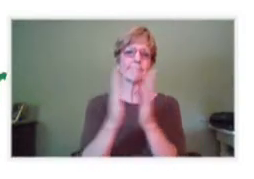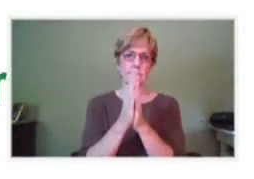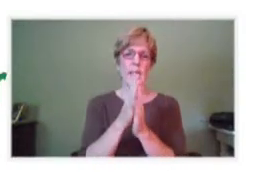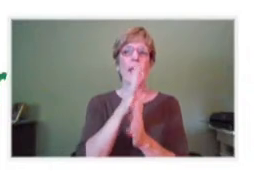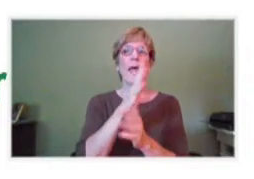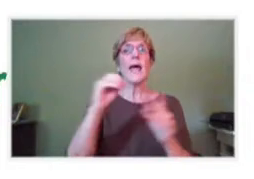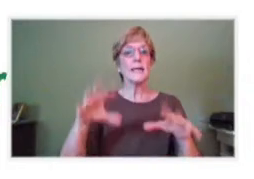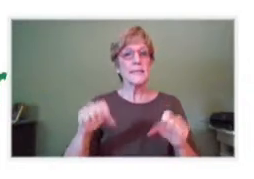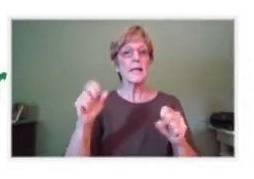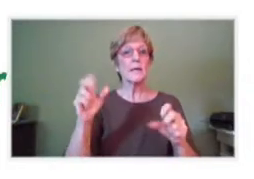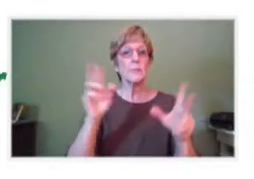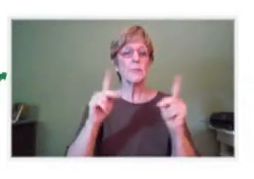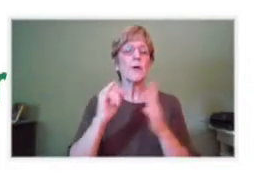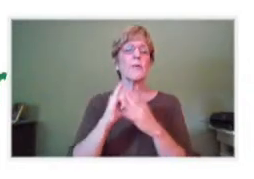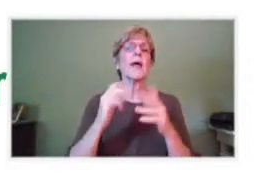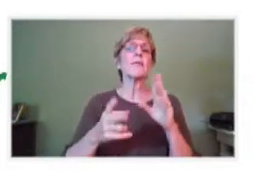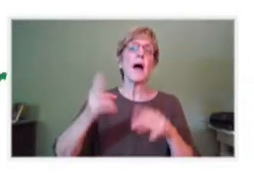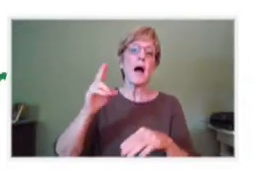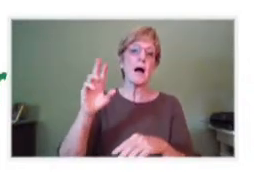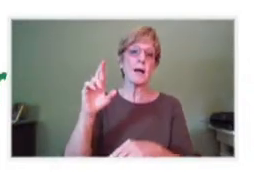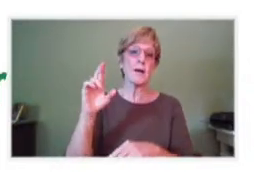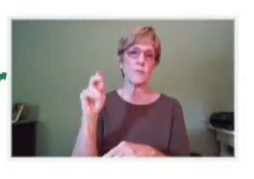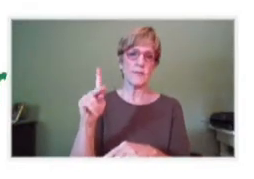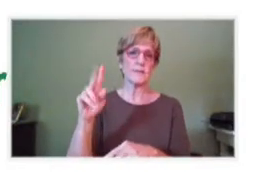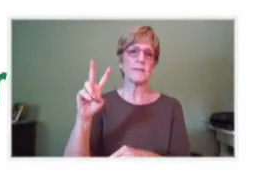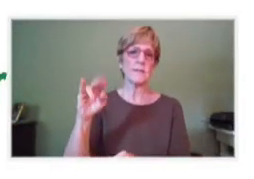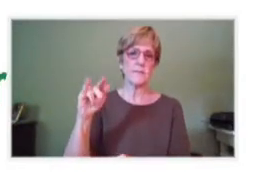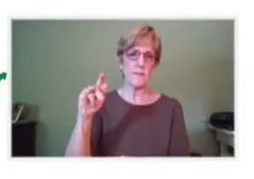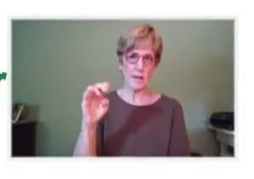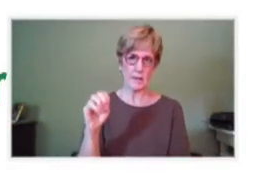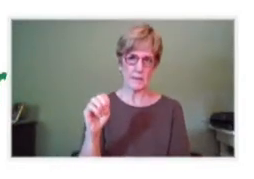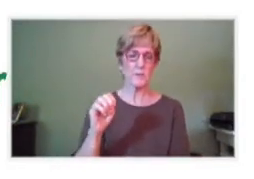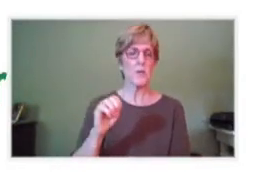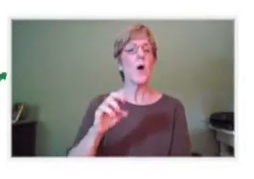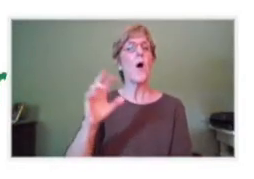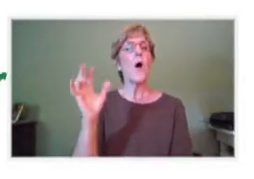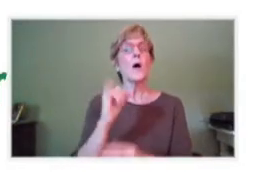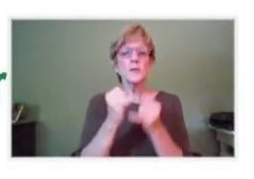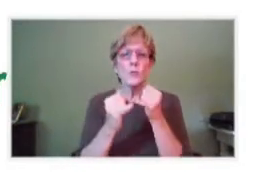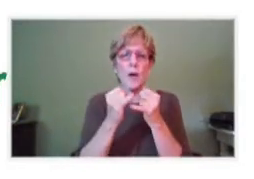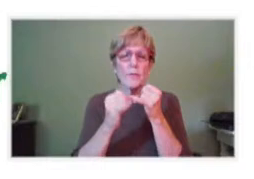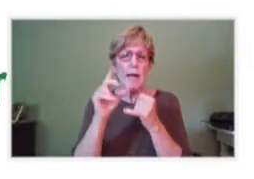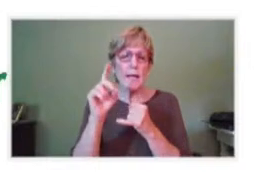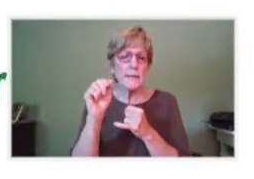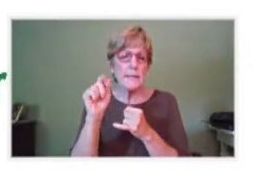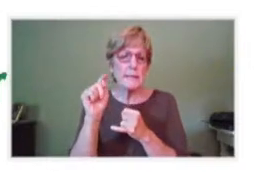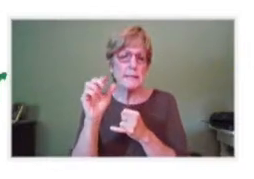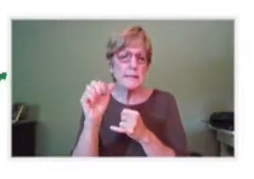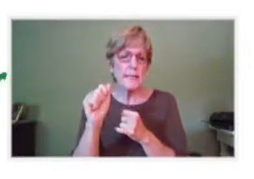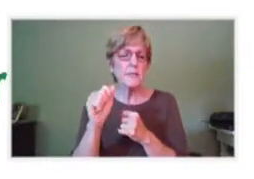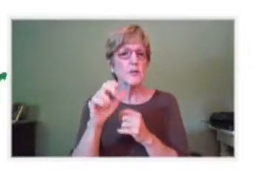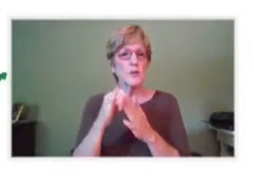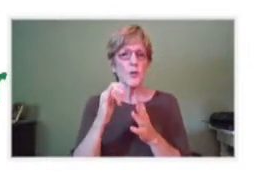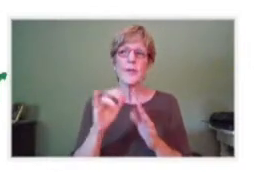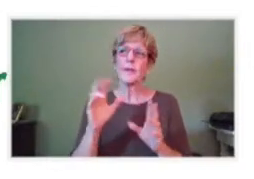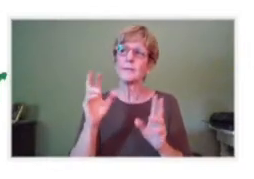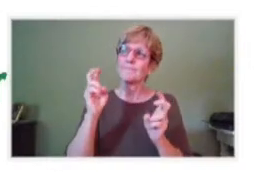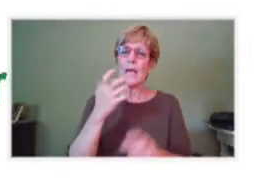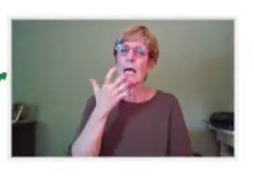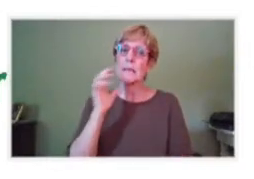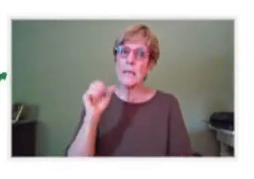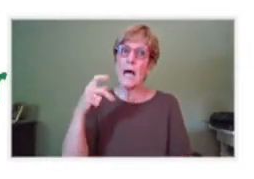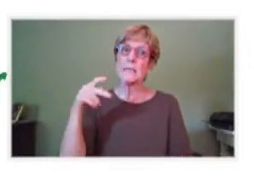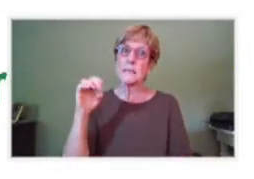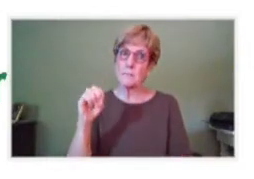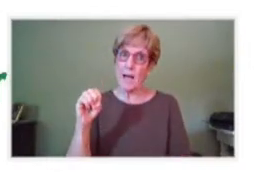that are at highest risk of violence. It's important on that last data point to share that the hot spot that makes up the